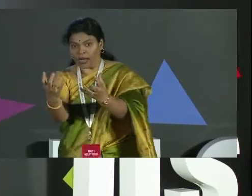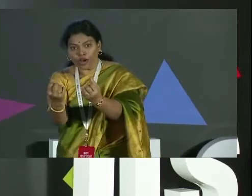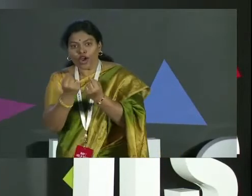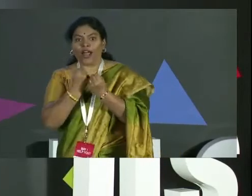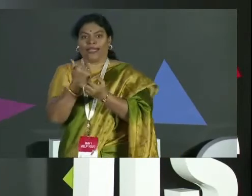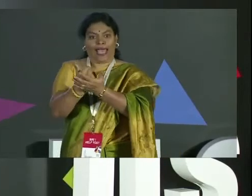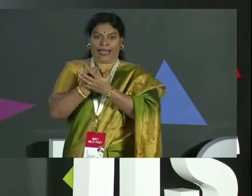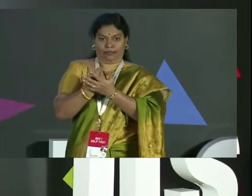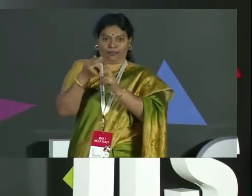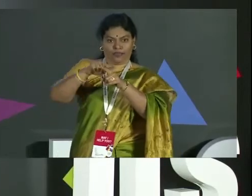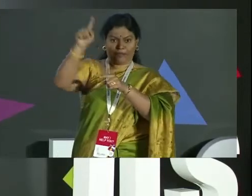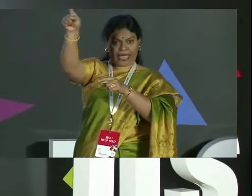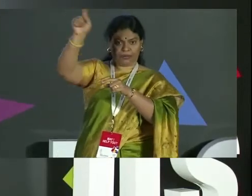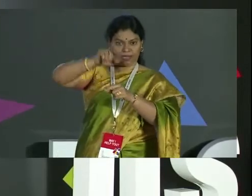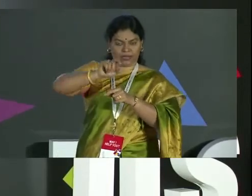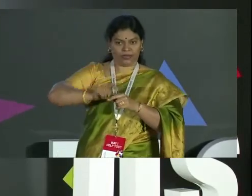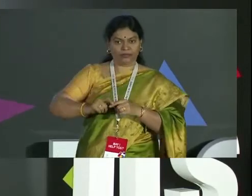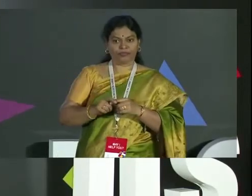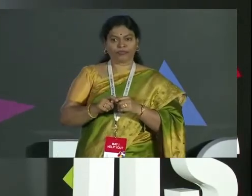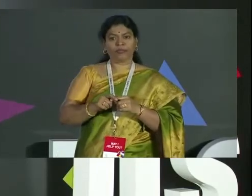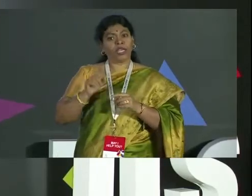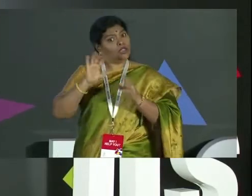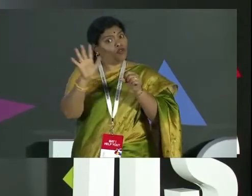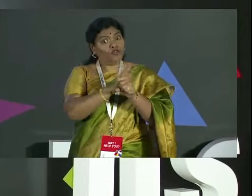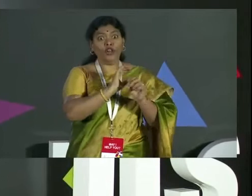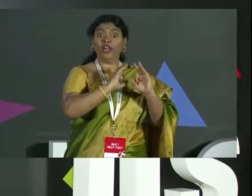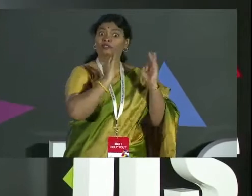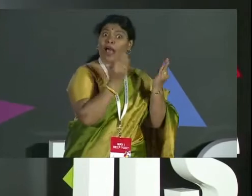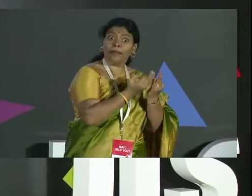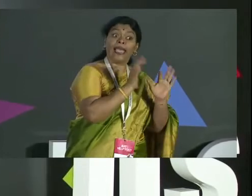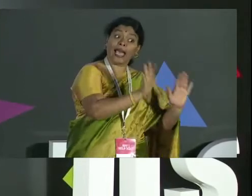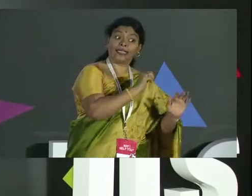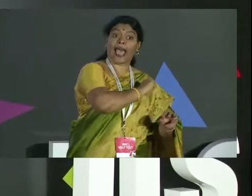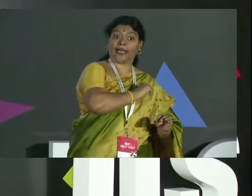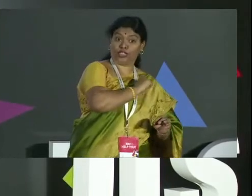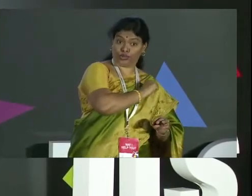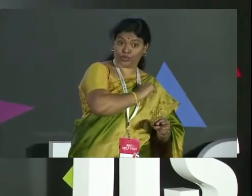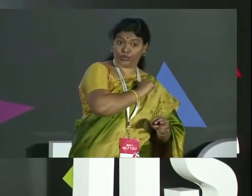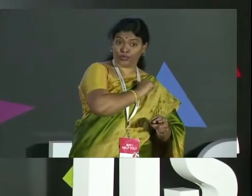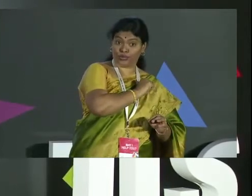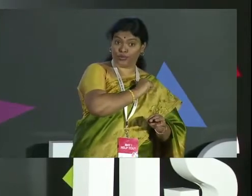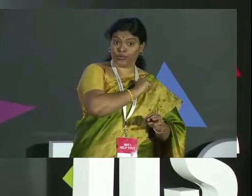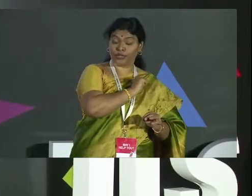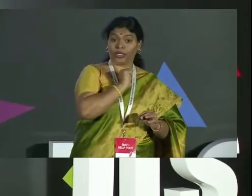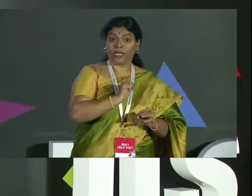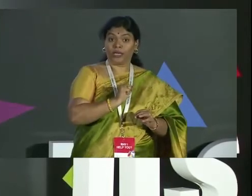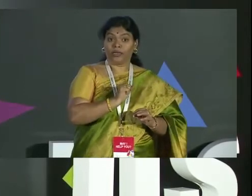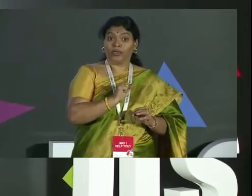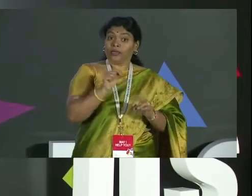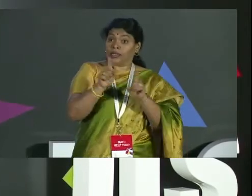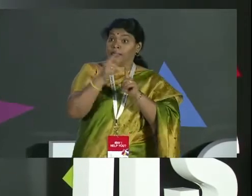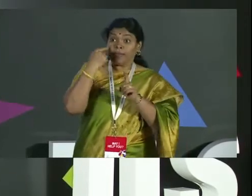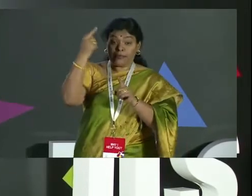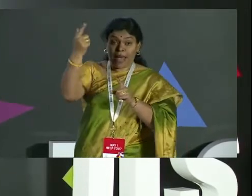means but very intelligent. And our entire family has an attitude because of this. We, of course, idolize Madan Mohan